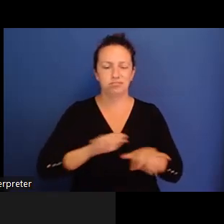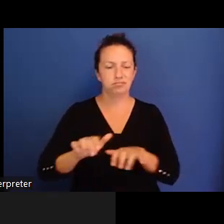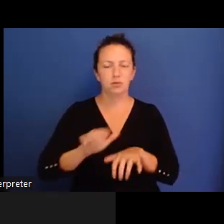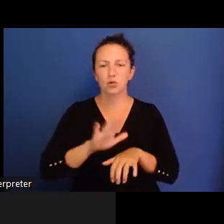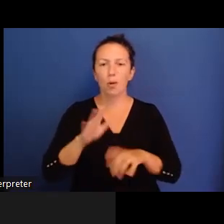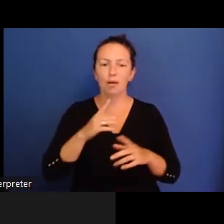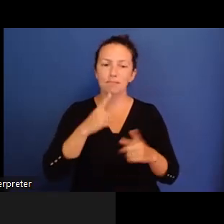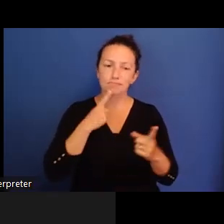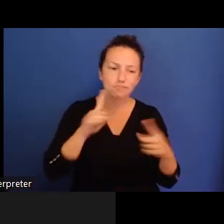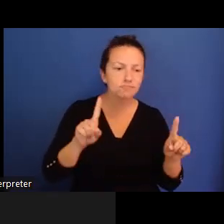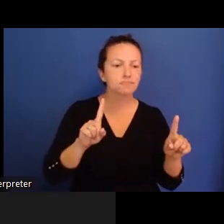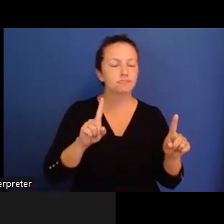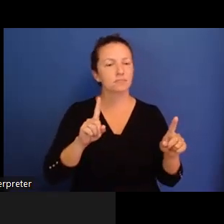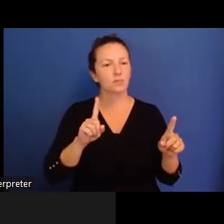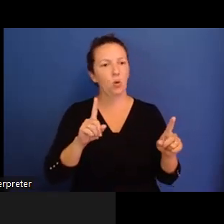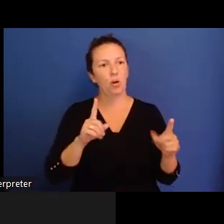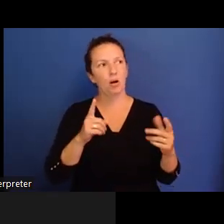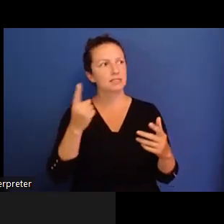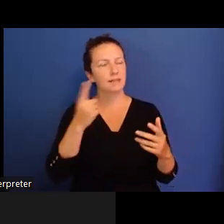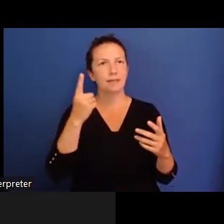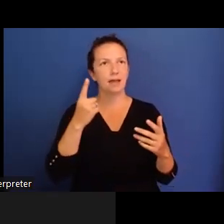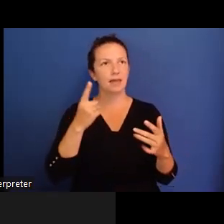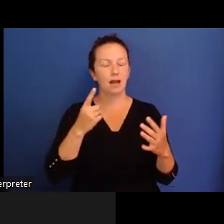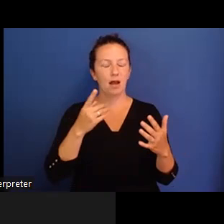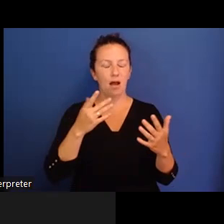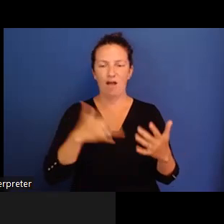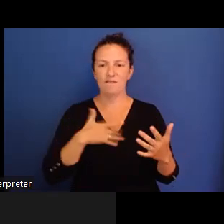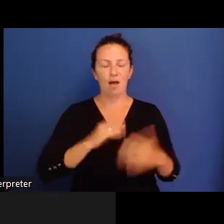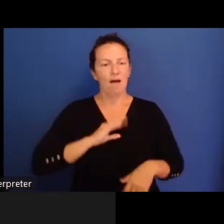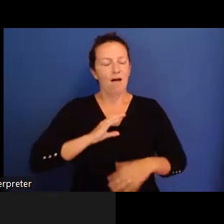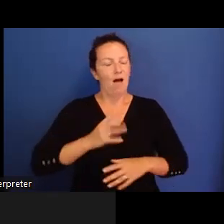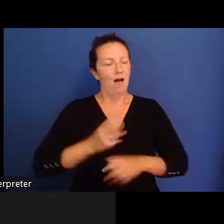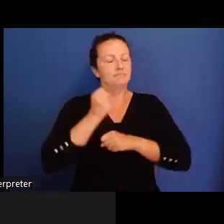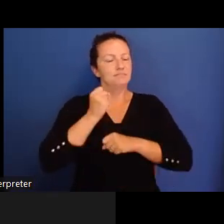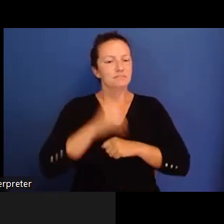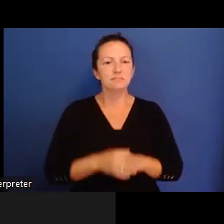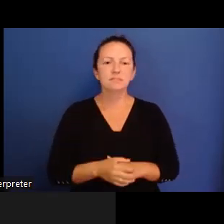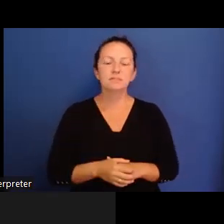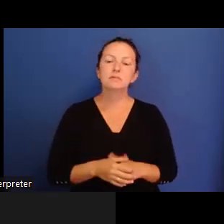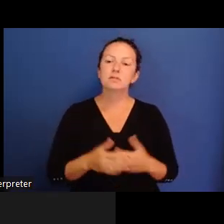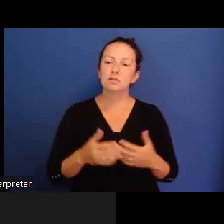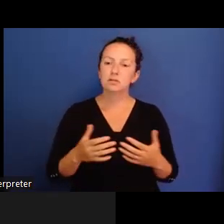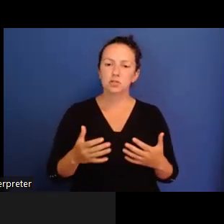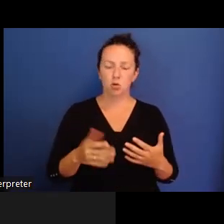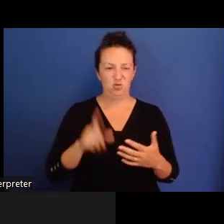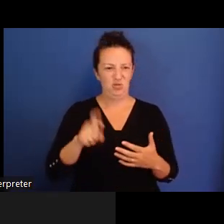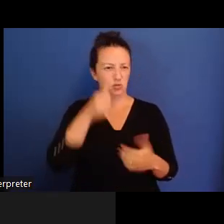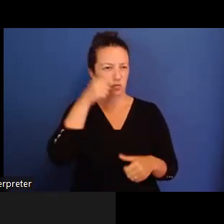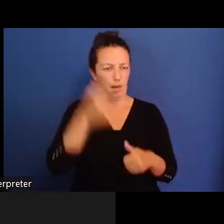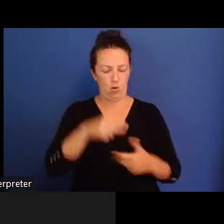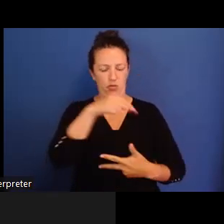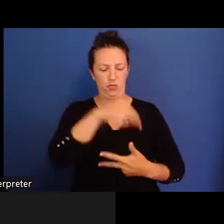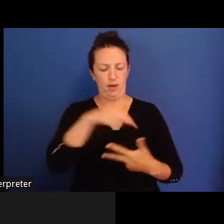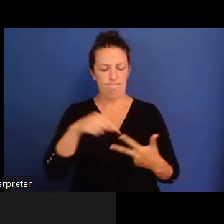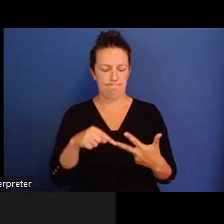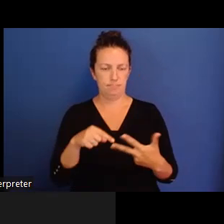accomplishment. And as you're writing, there are three things you're sort of keeping in mind, sort of what you